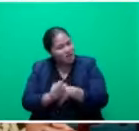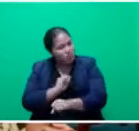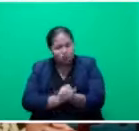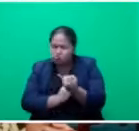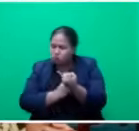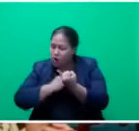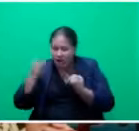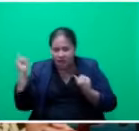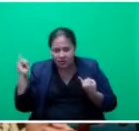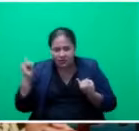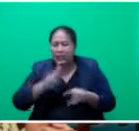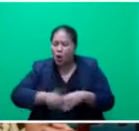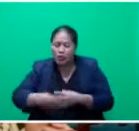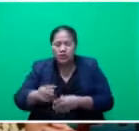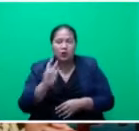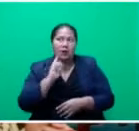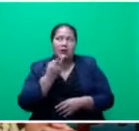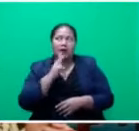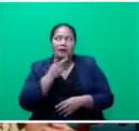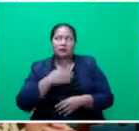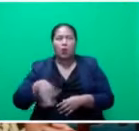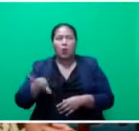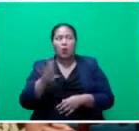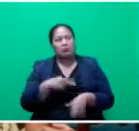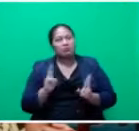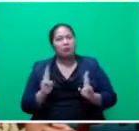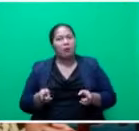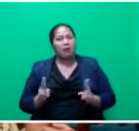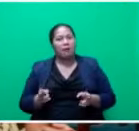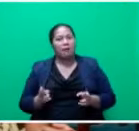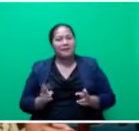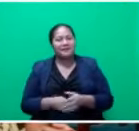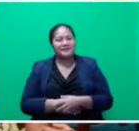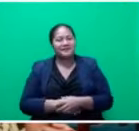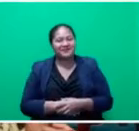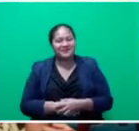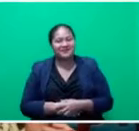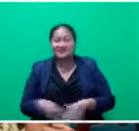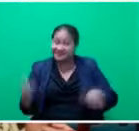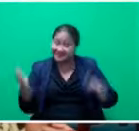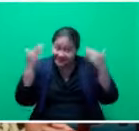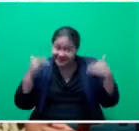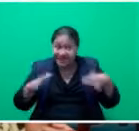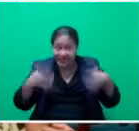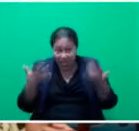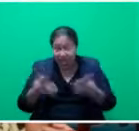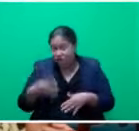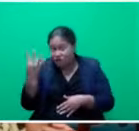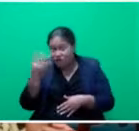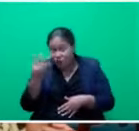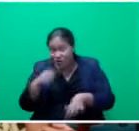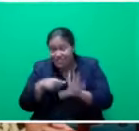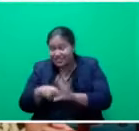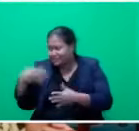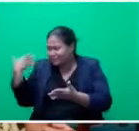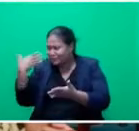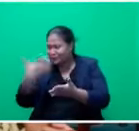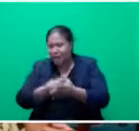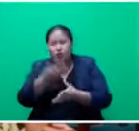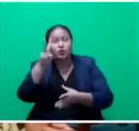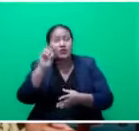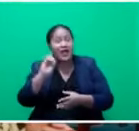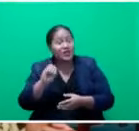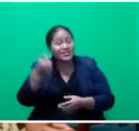that everything is normal. Mr. Speaker, it's now 14 years since the 2006 coup. And look